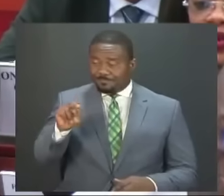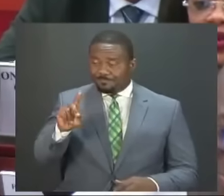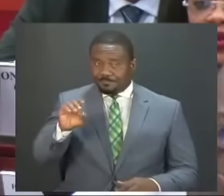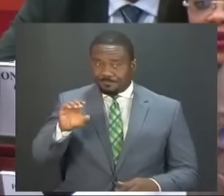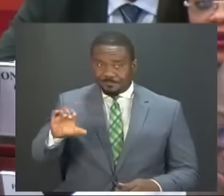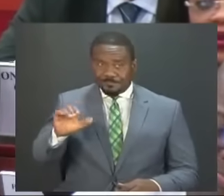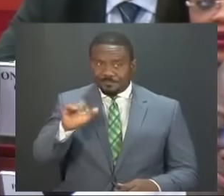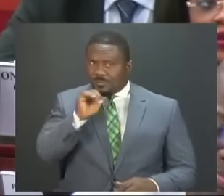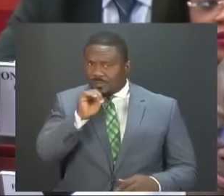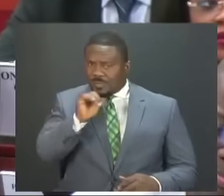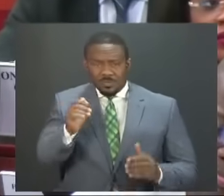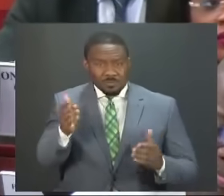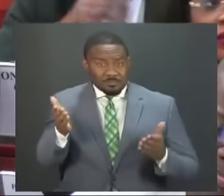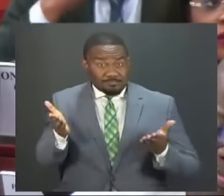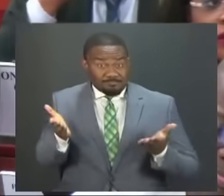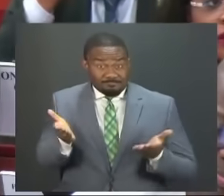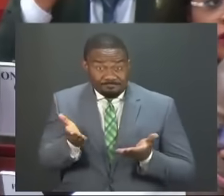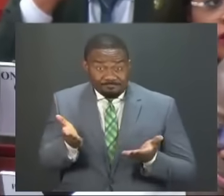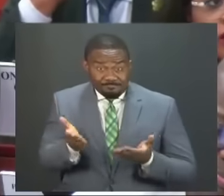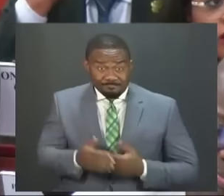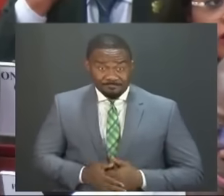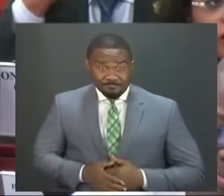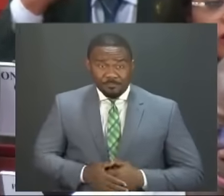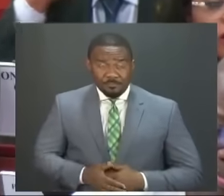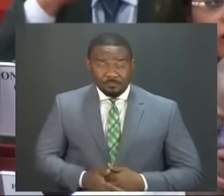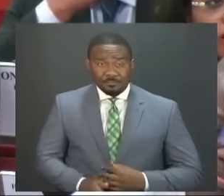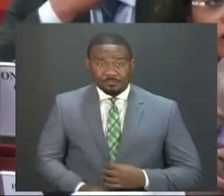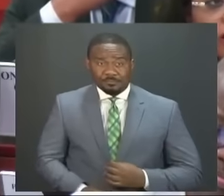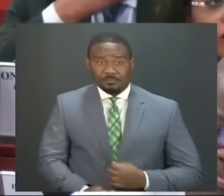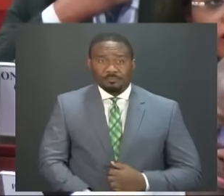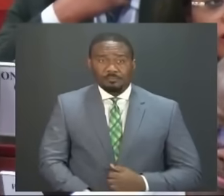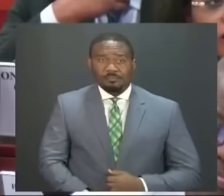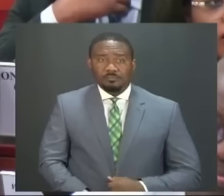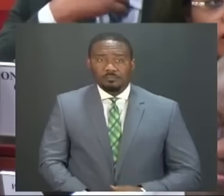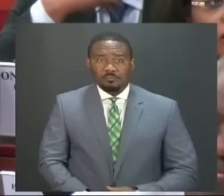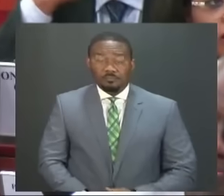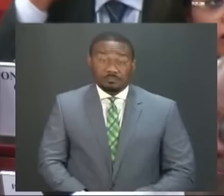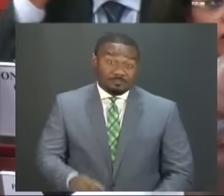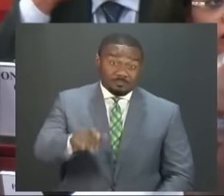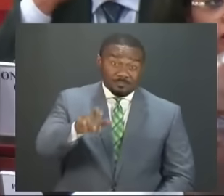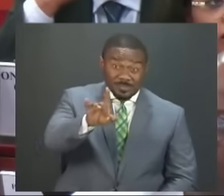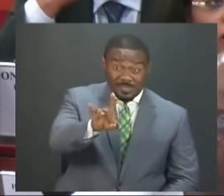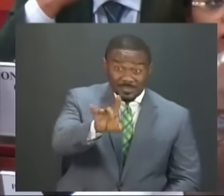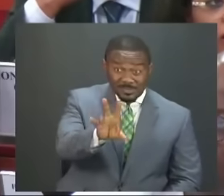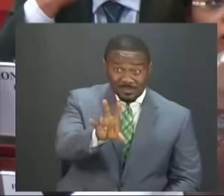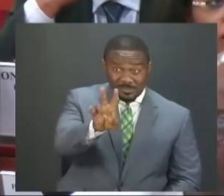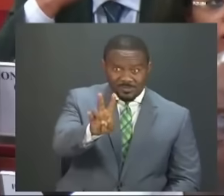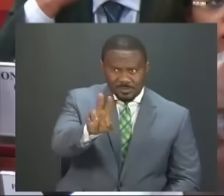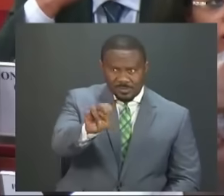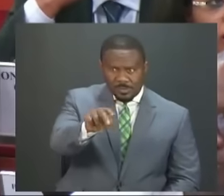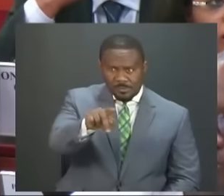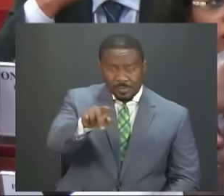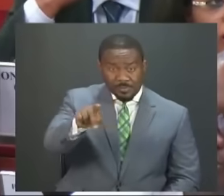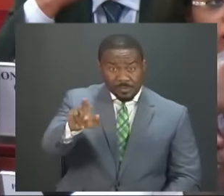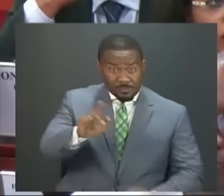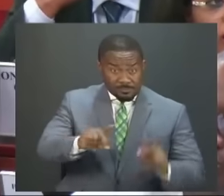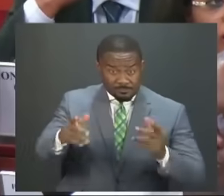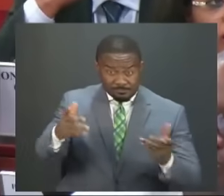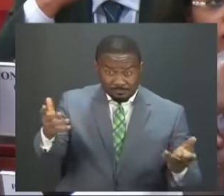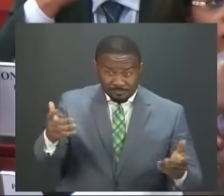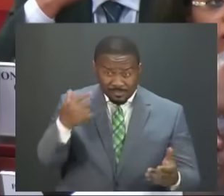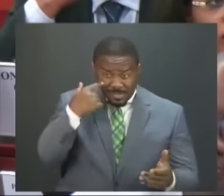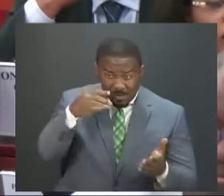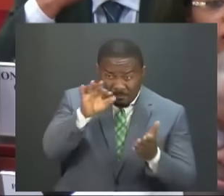not present. Mr. Speaker, we have 87 members on the minority. As I speak to you, you have only